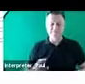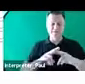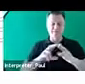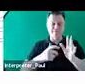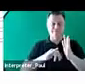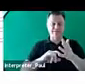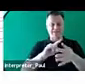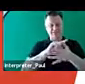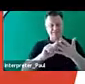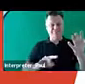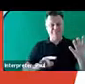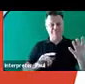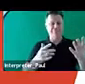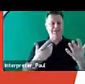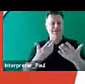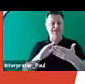but how do we address them.